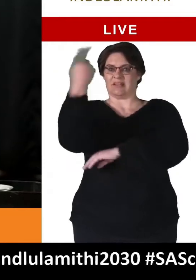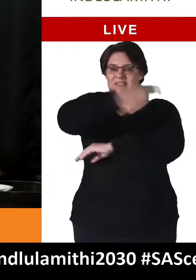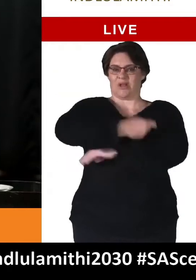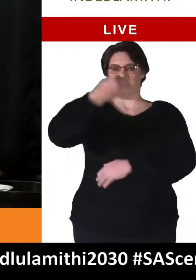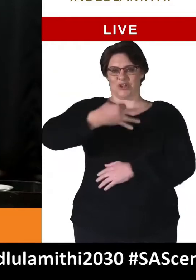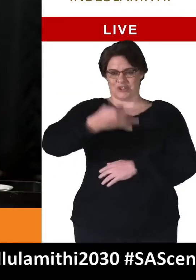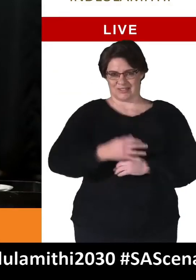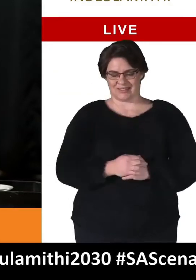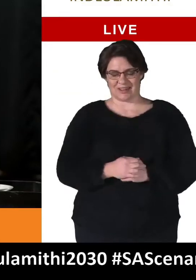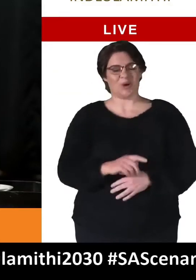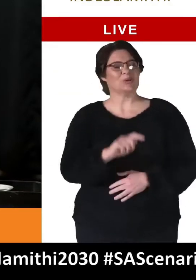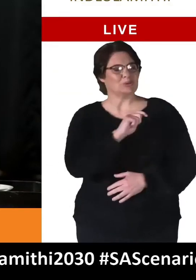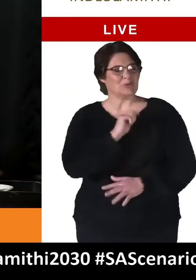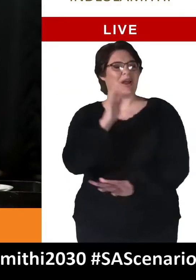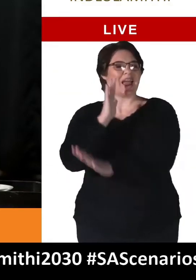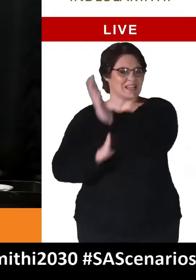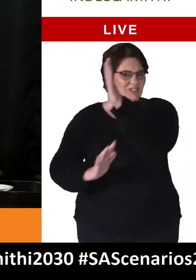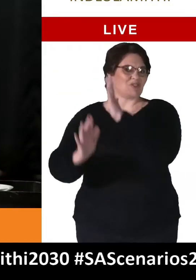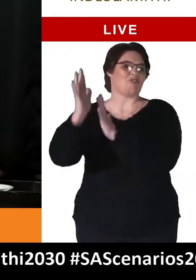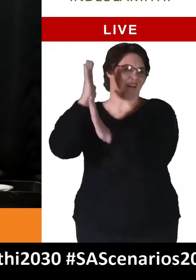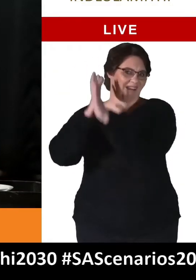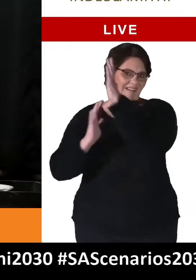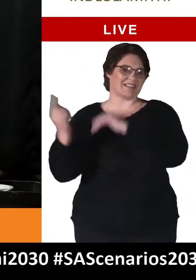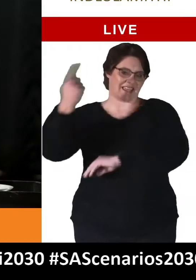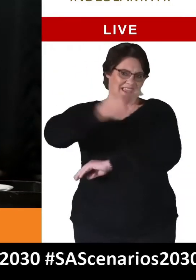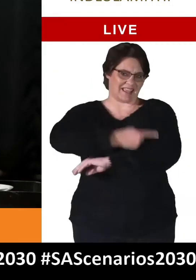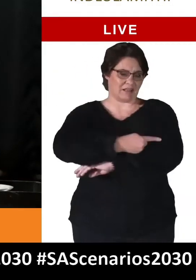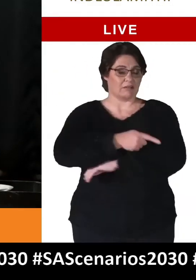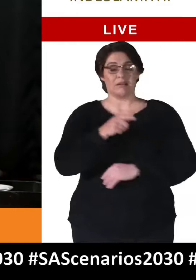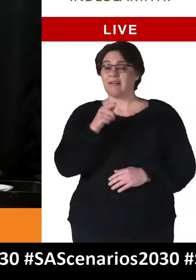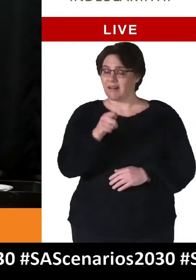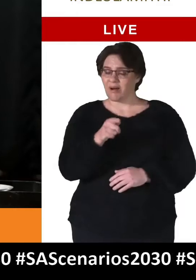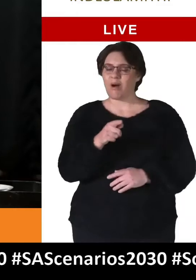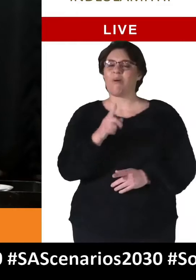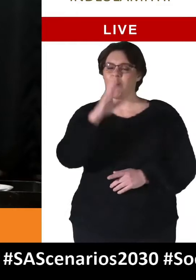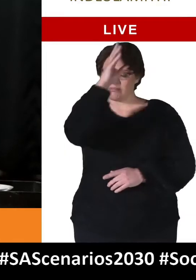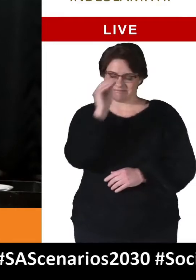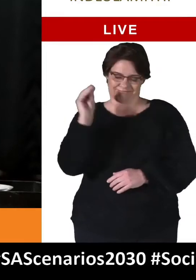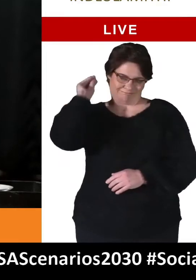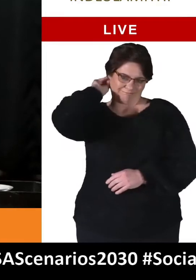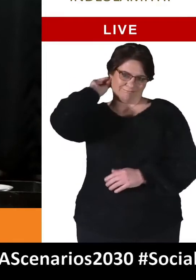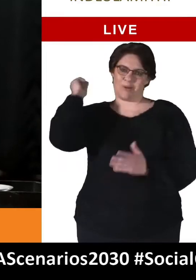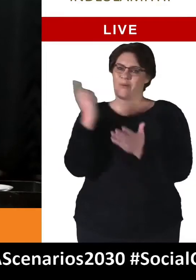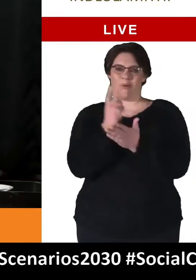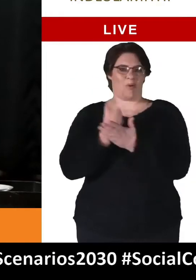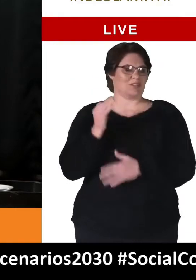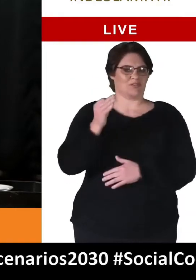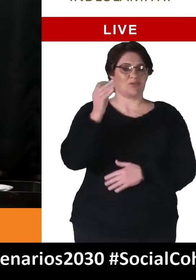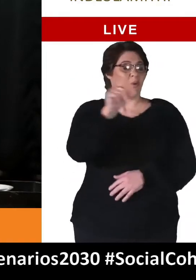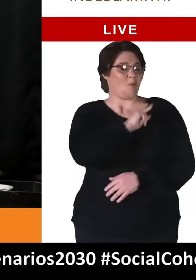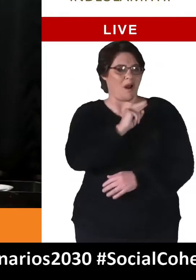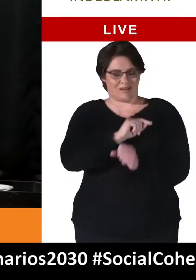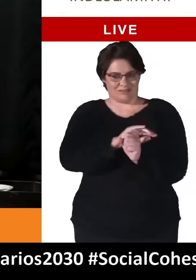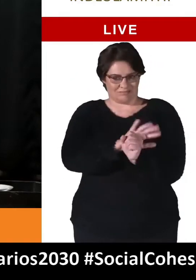is indeed a historic Indlulamithi Day, one that we will always remember, as the